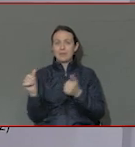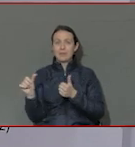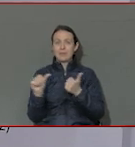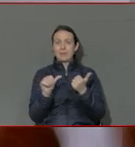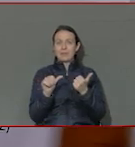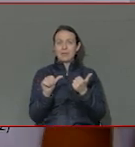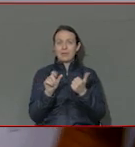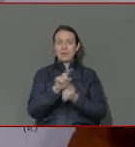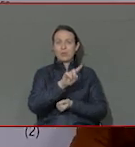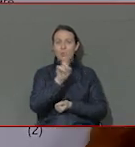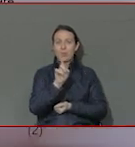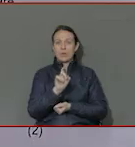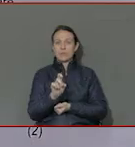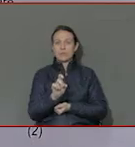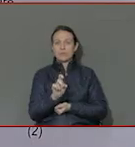question